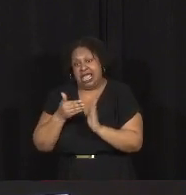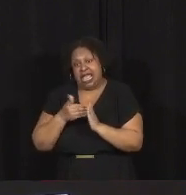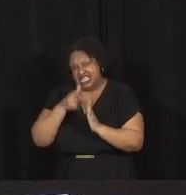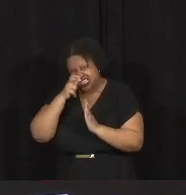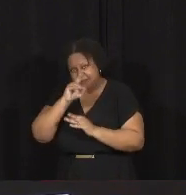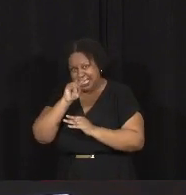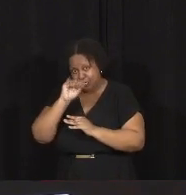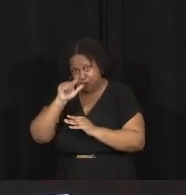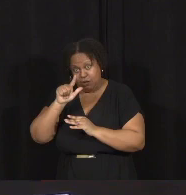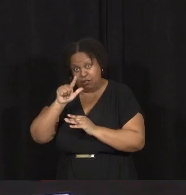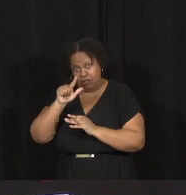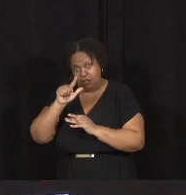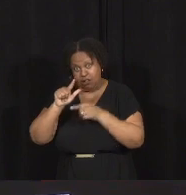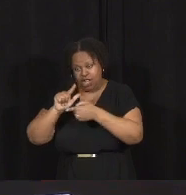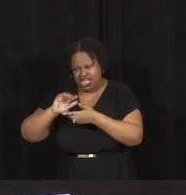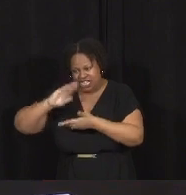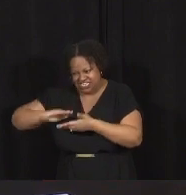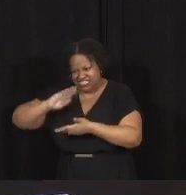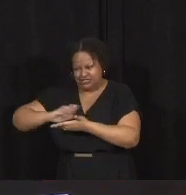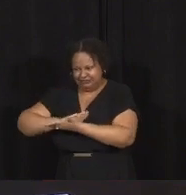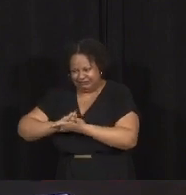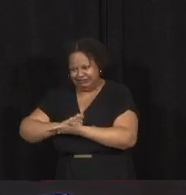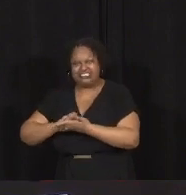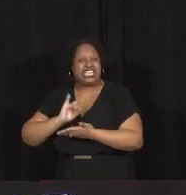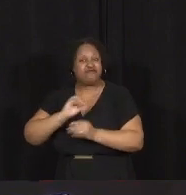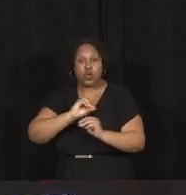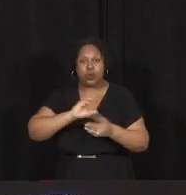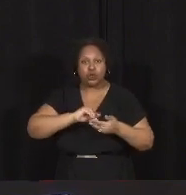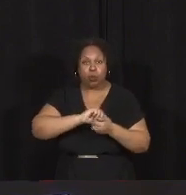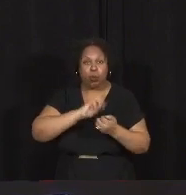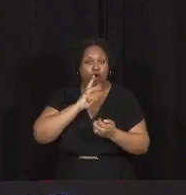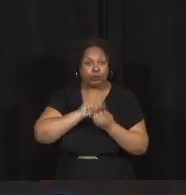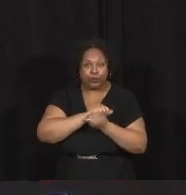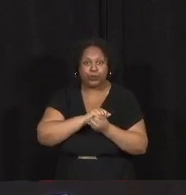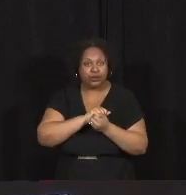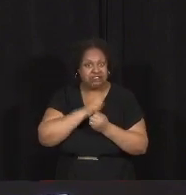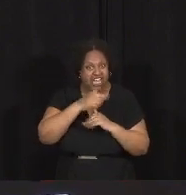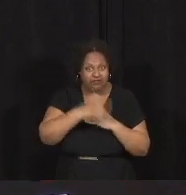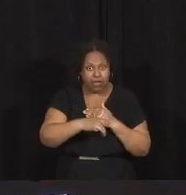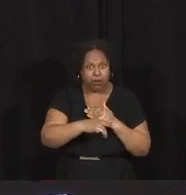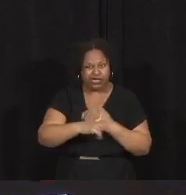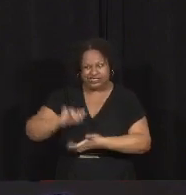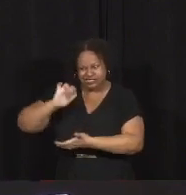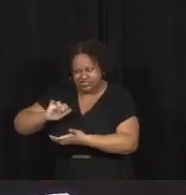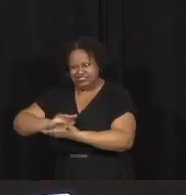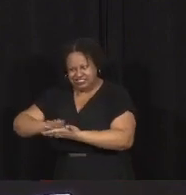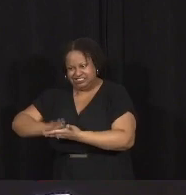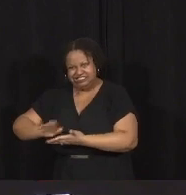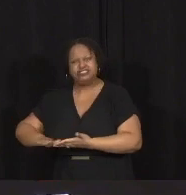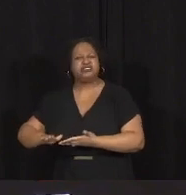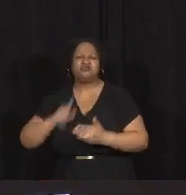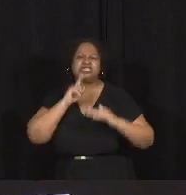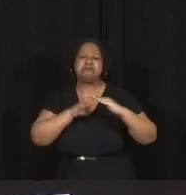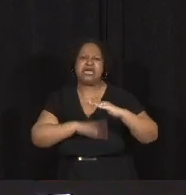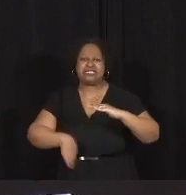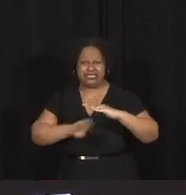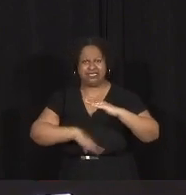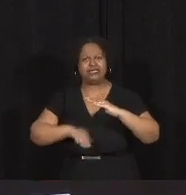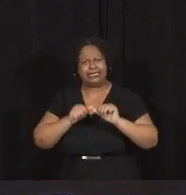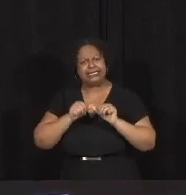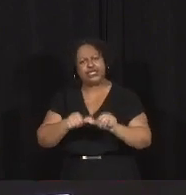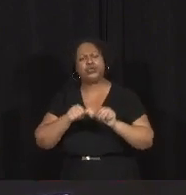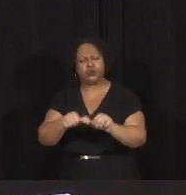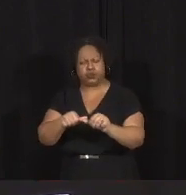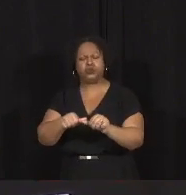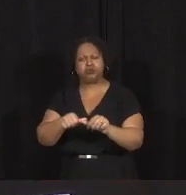isn't available. Those are the most basic personal things that people can do. I